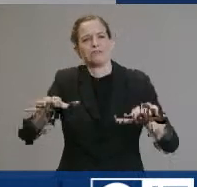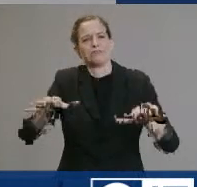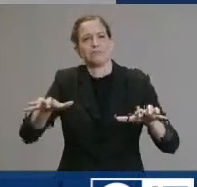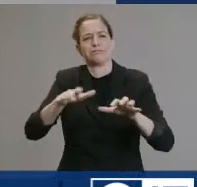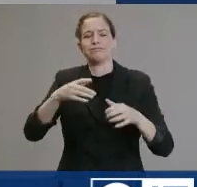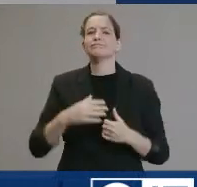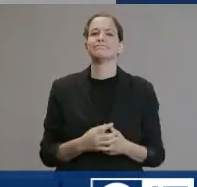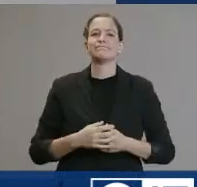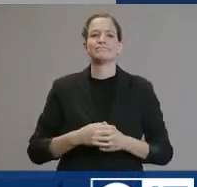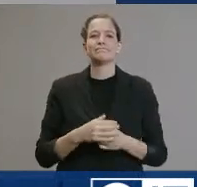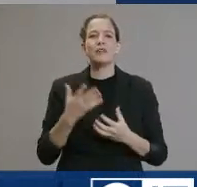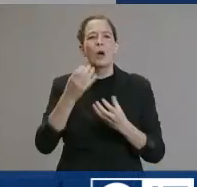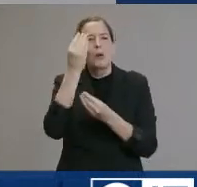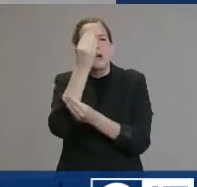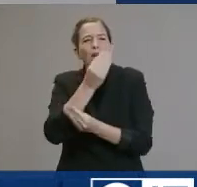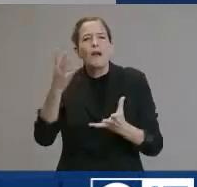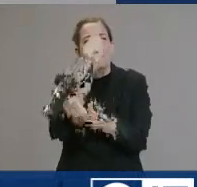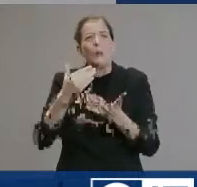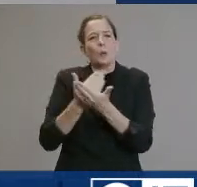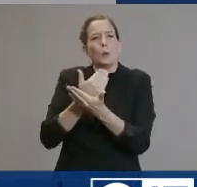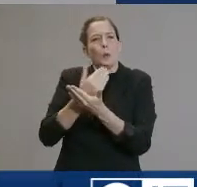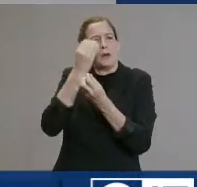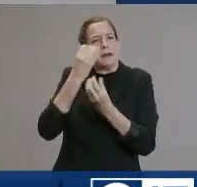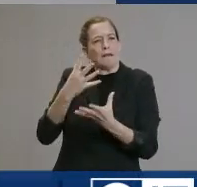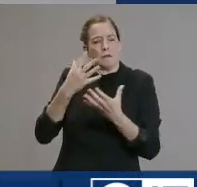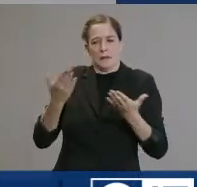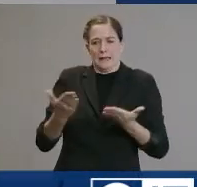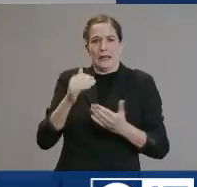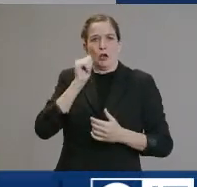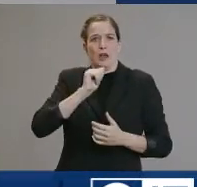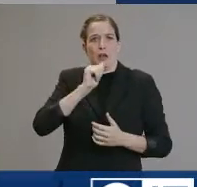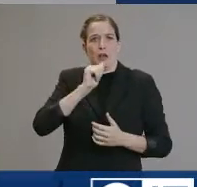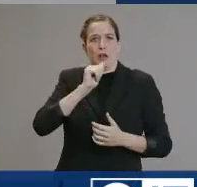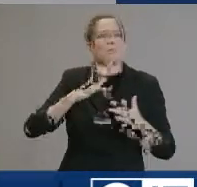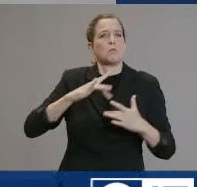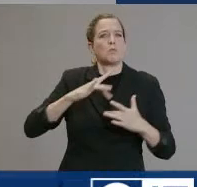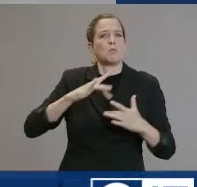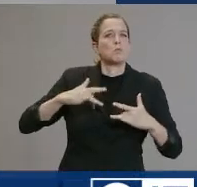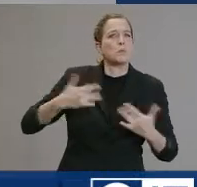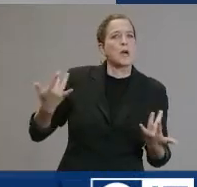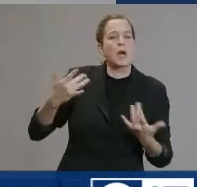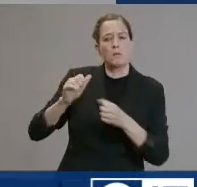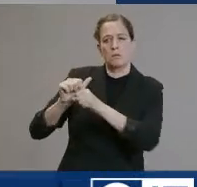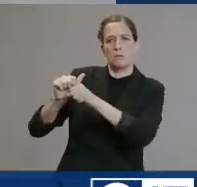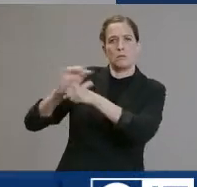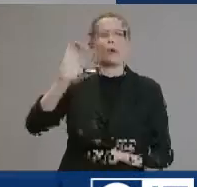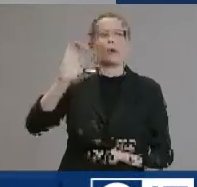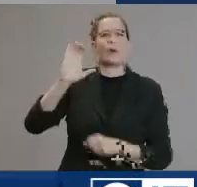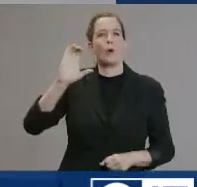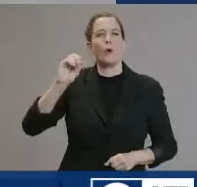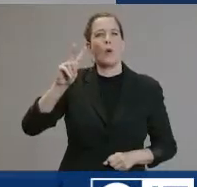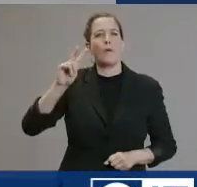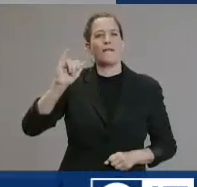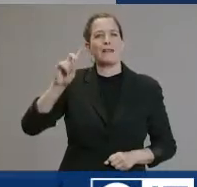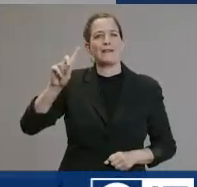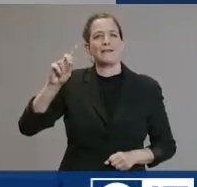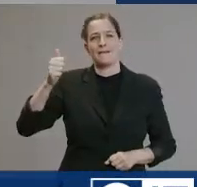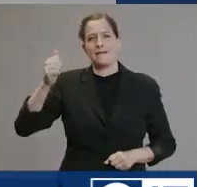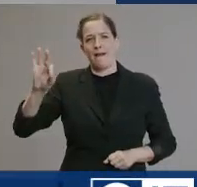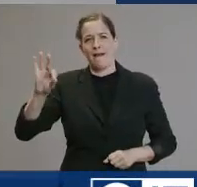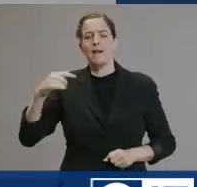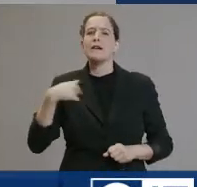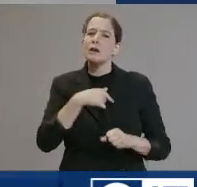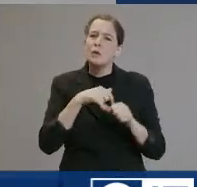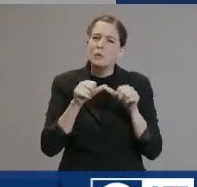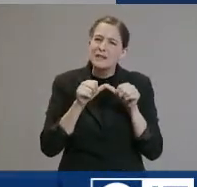around COVID-19. So we're going to continue to take a calm and steady approach. The urgent action and